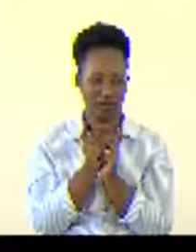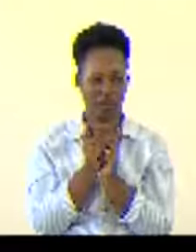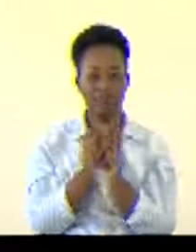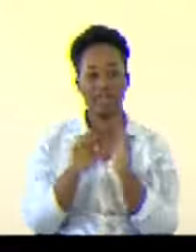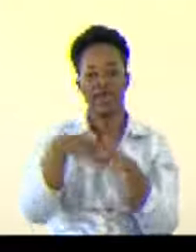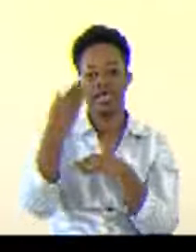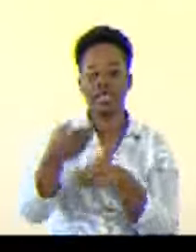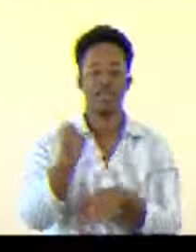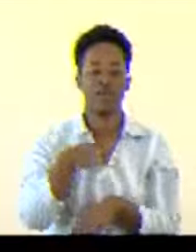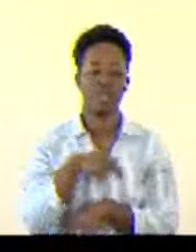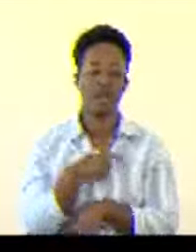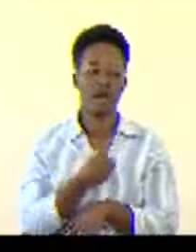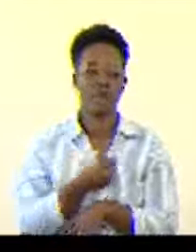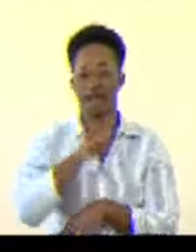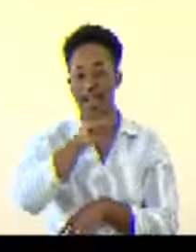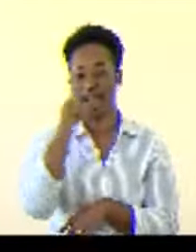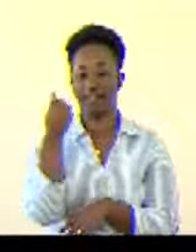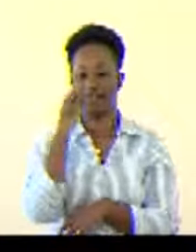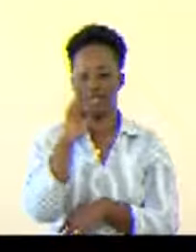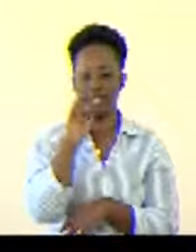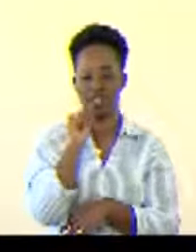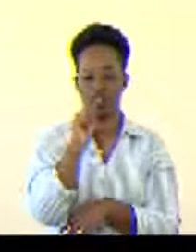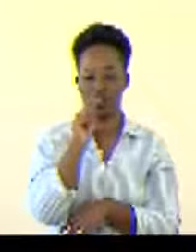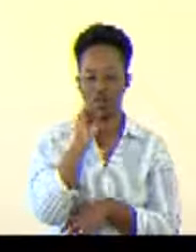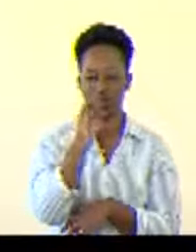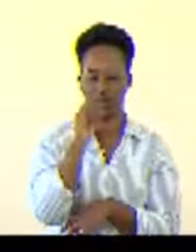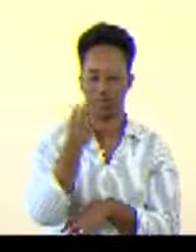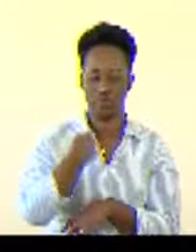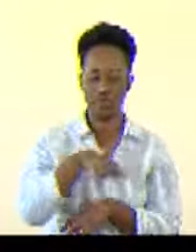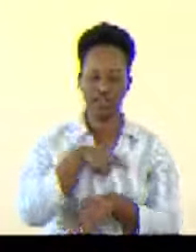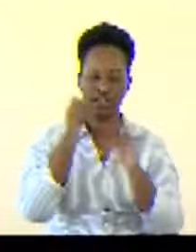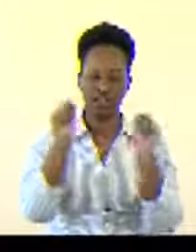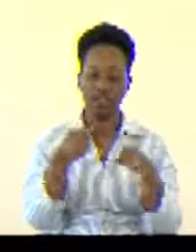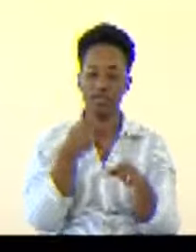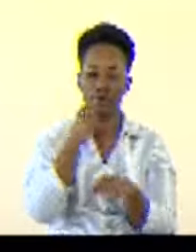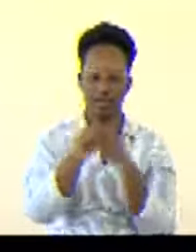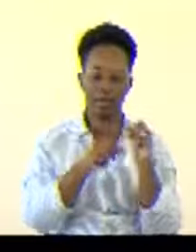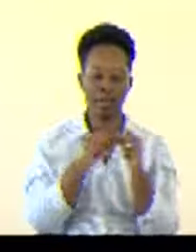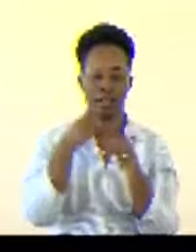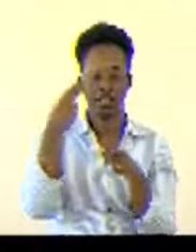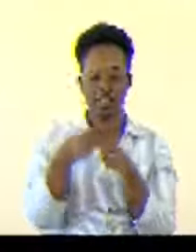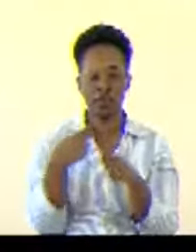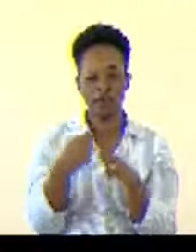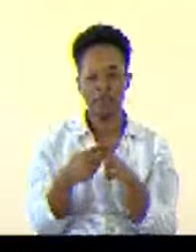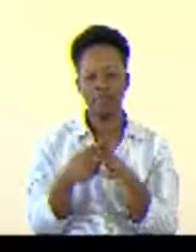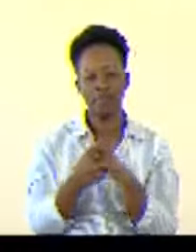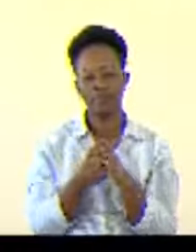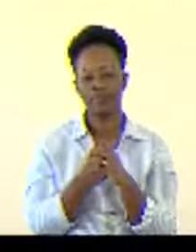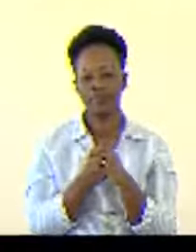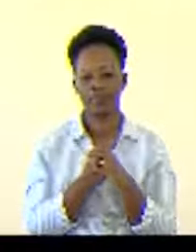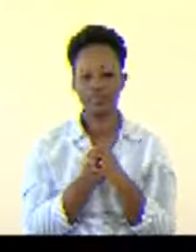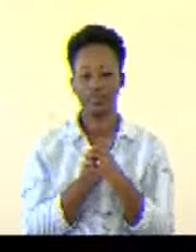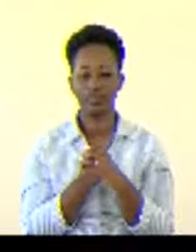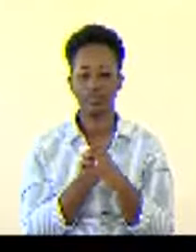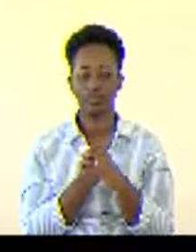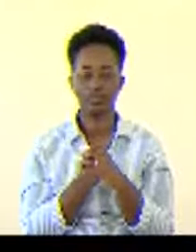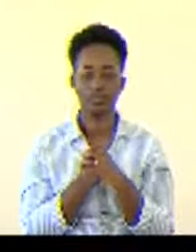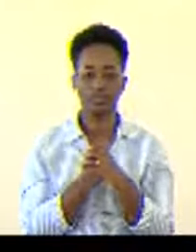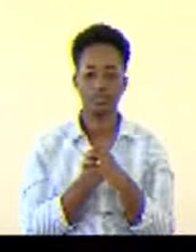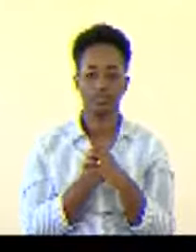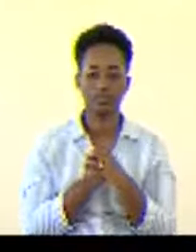have another ratio that we shall talk about, which is acid test ratio, quick asset ratio. So this